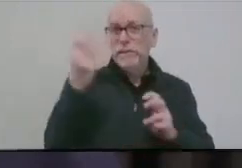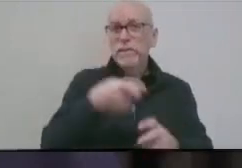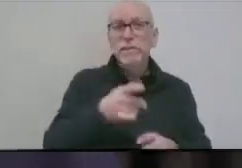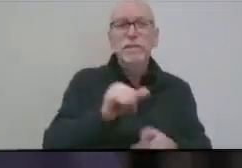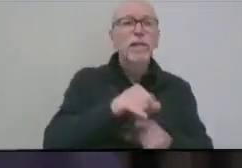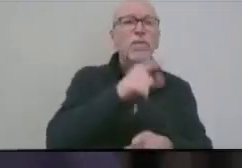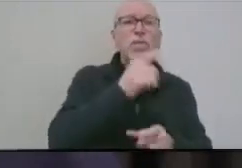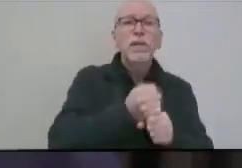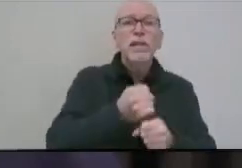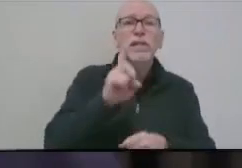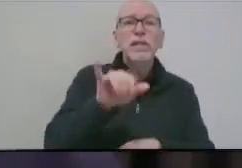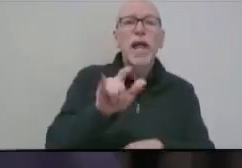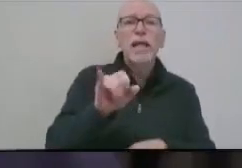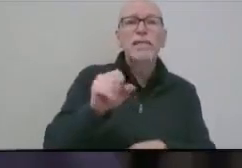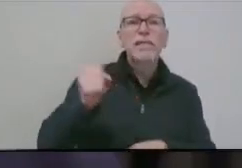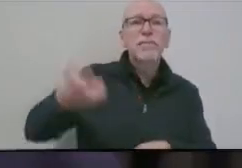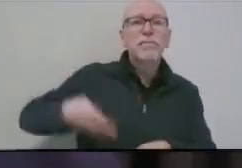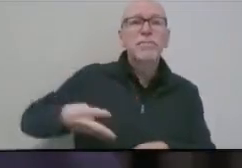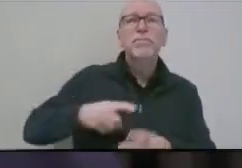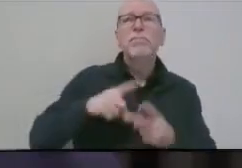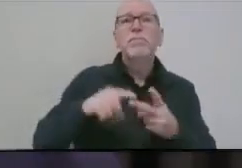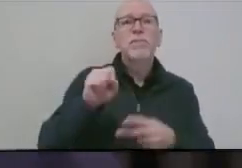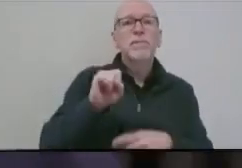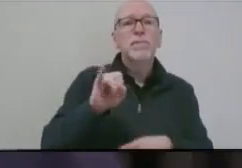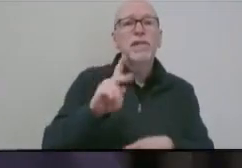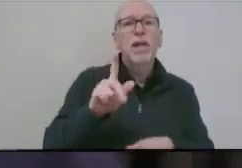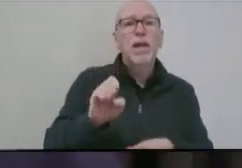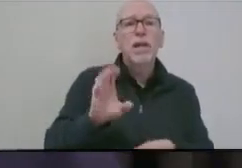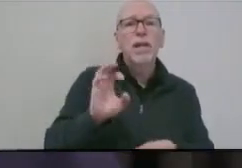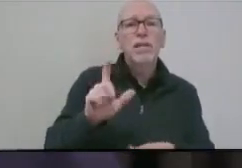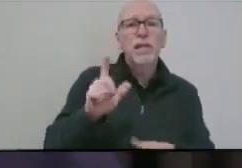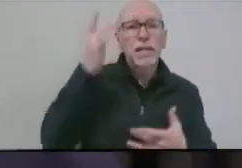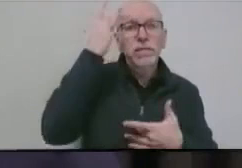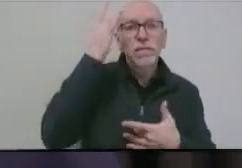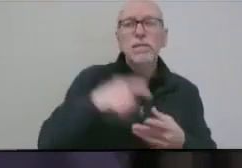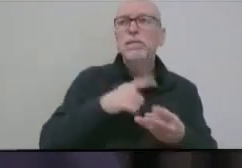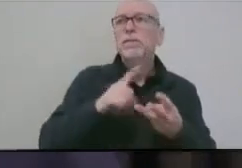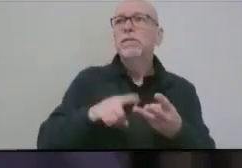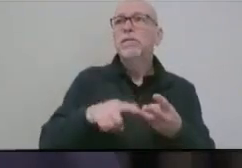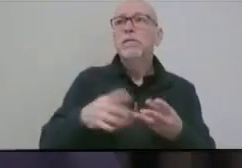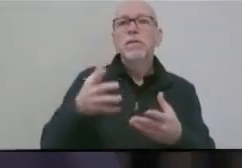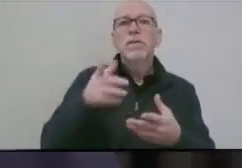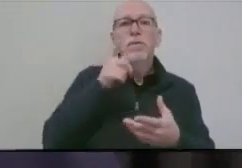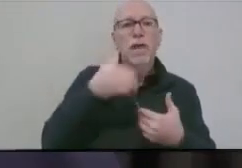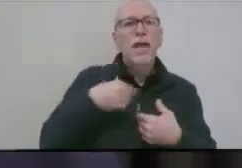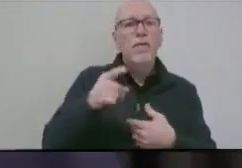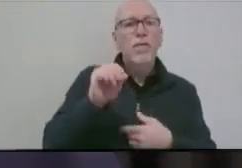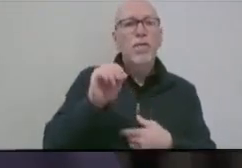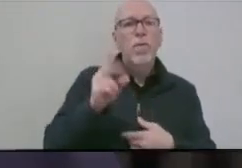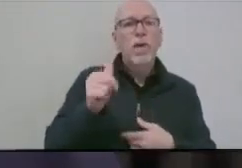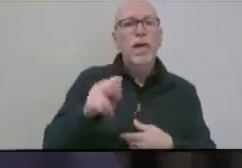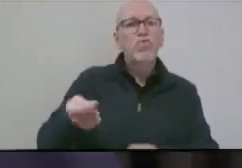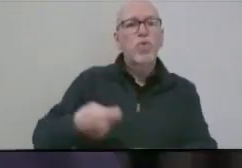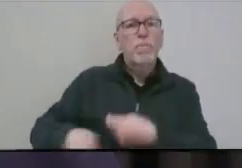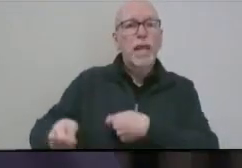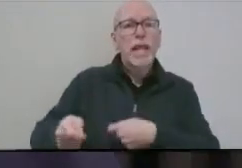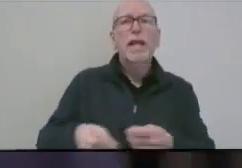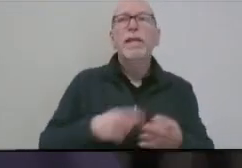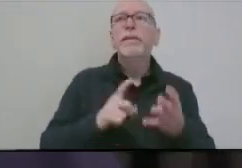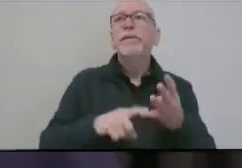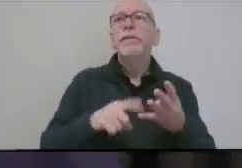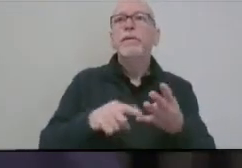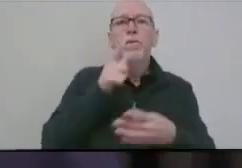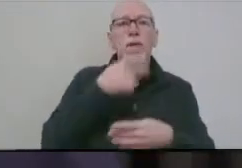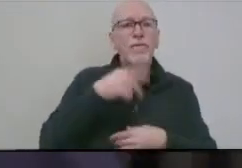receiving dialysis, individuals with sickle cell disease, those who have received a solid organ transplant, individuals with Down